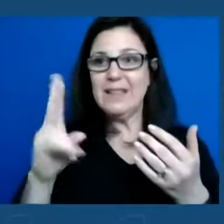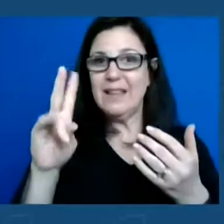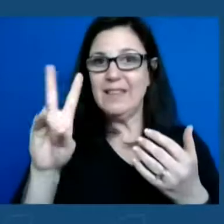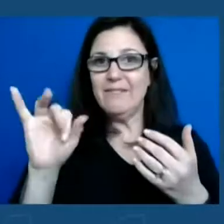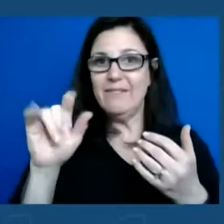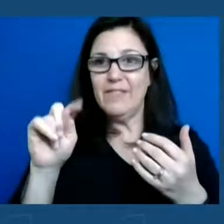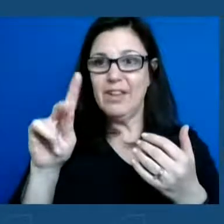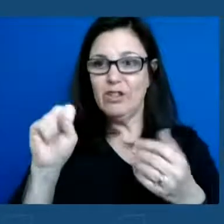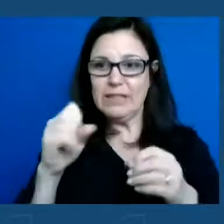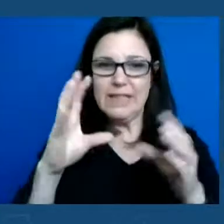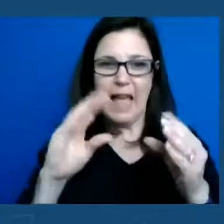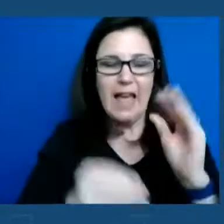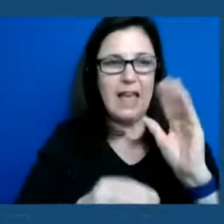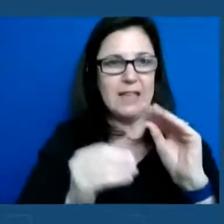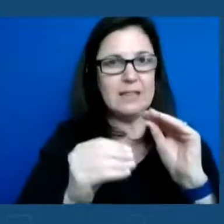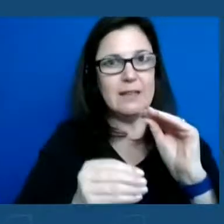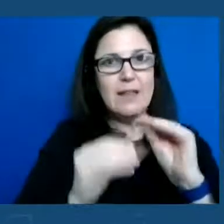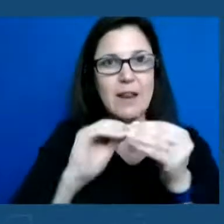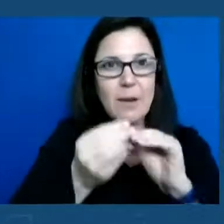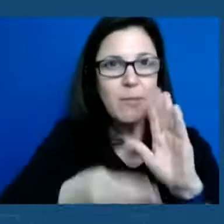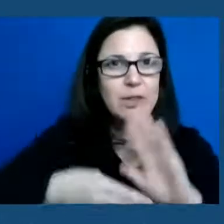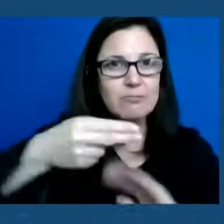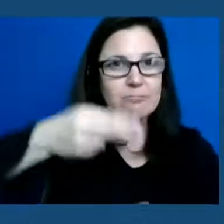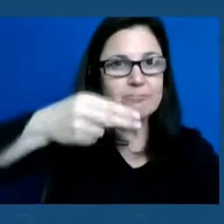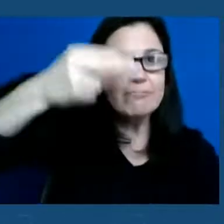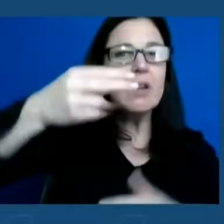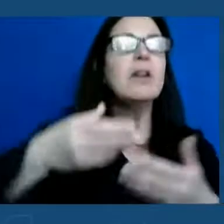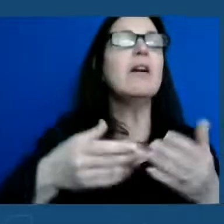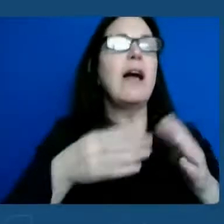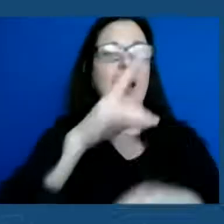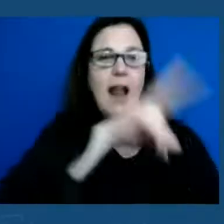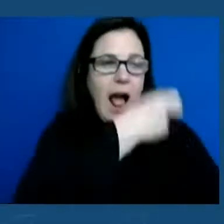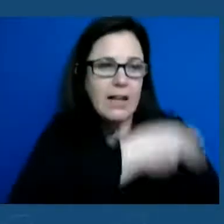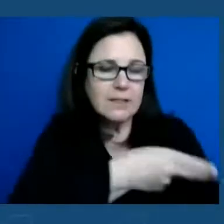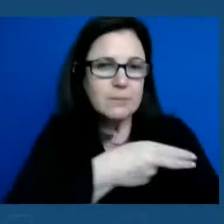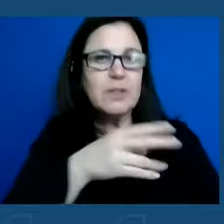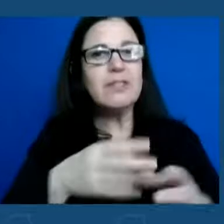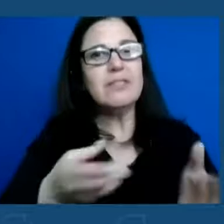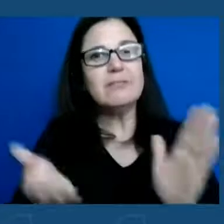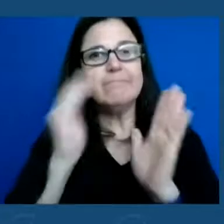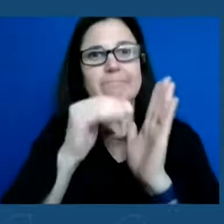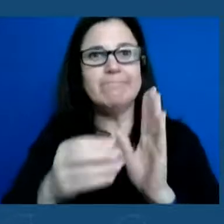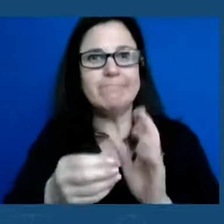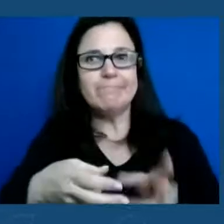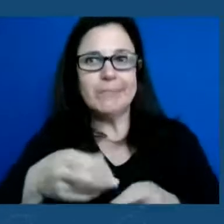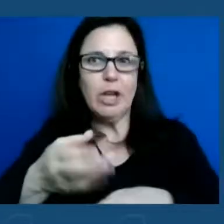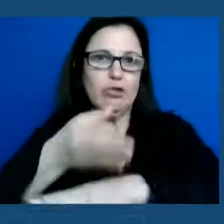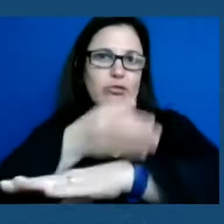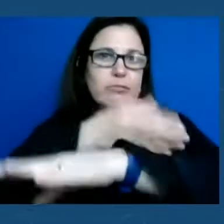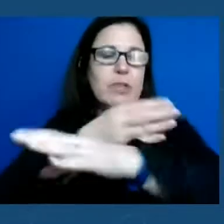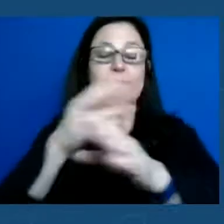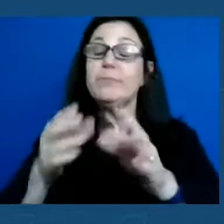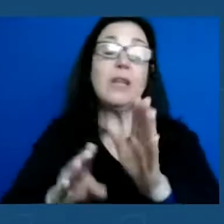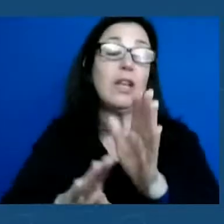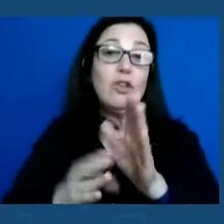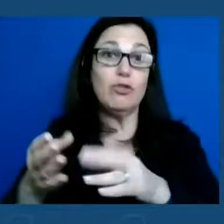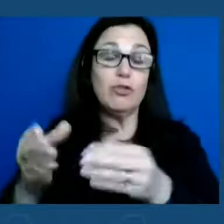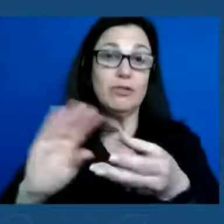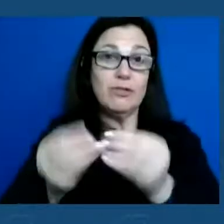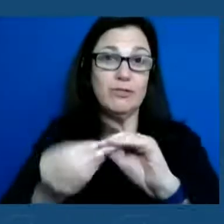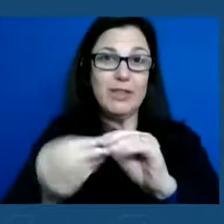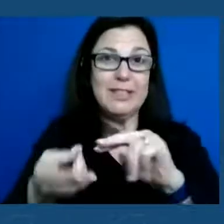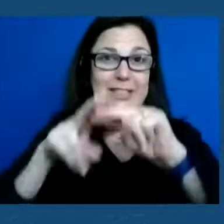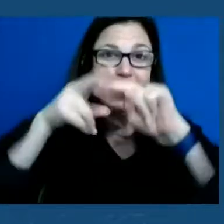hospitalizations go up. So we're going to continue in the short term again for public transit, our correctional facilities, our nursing